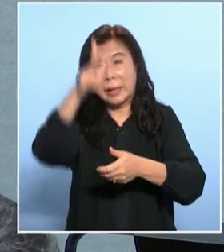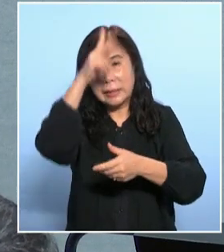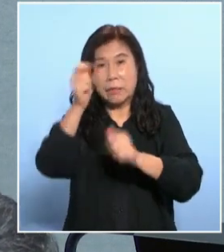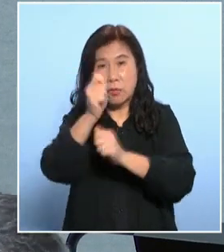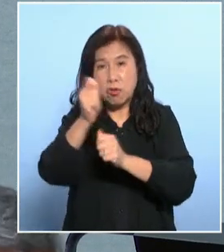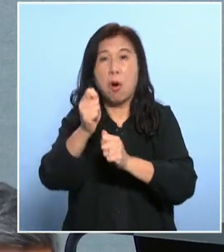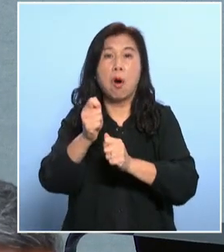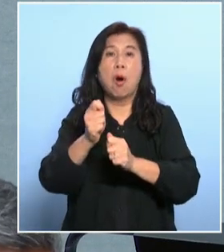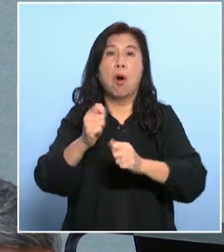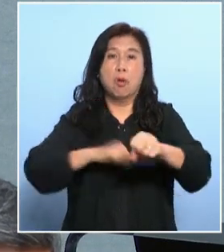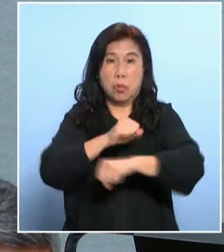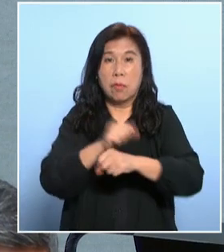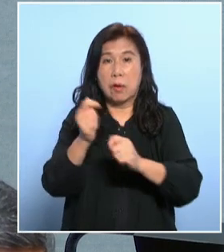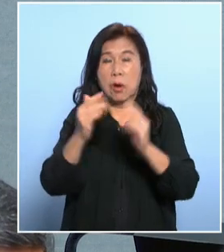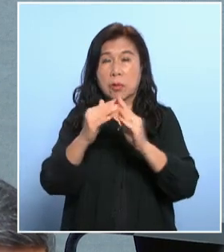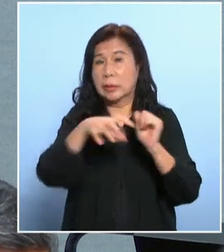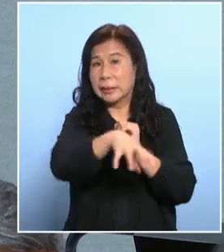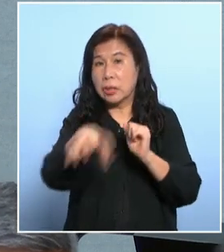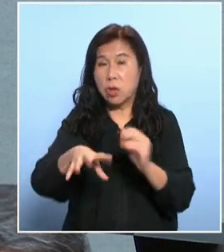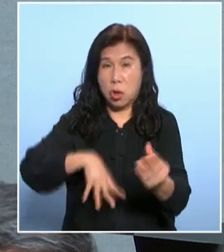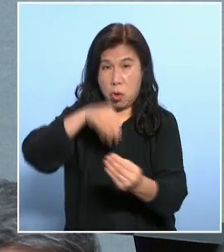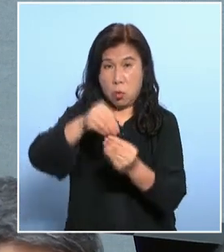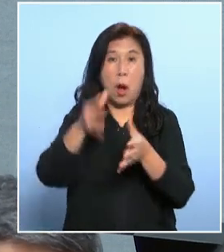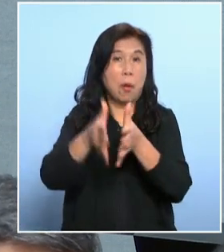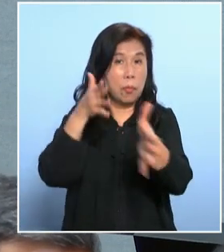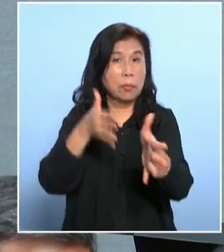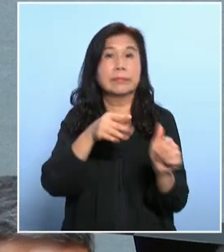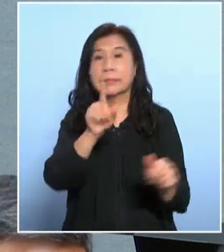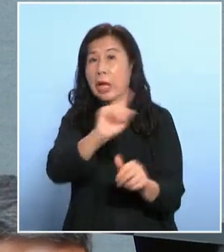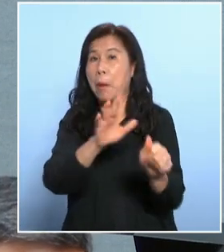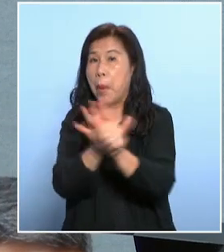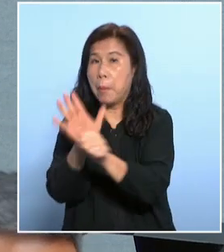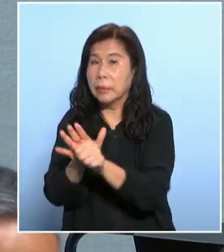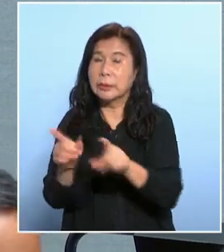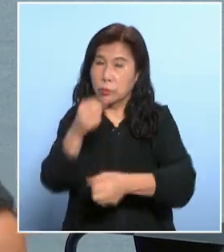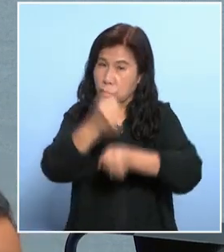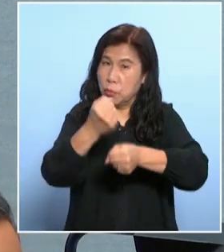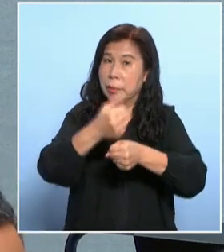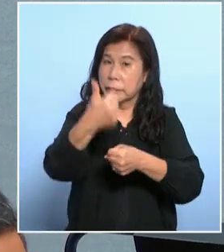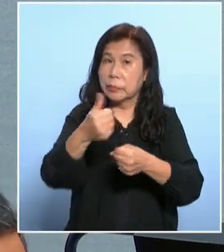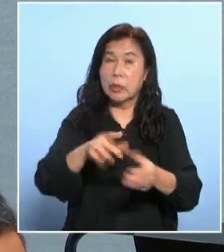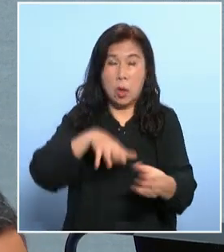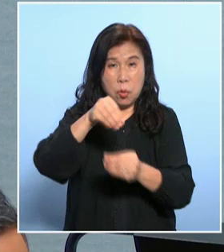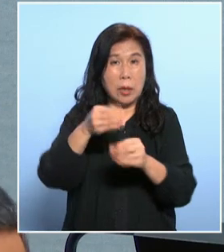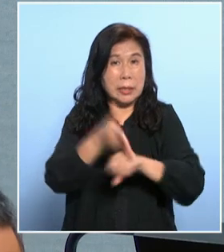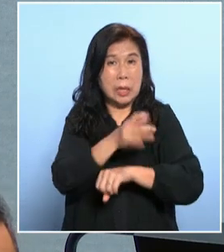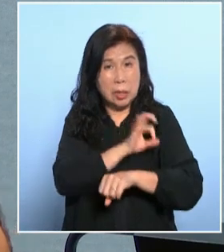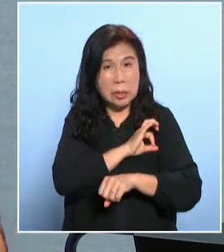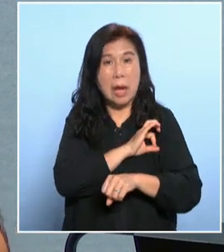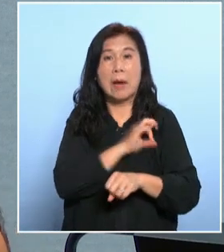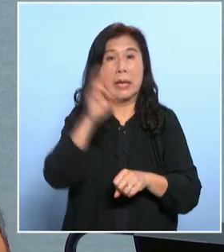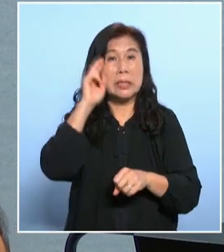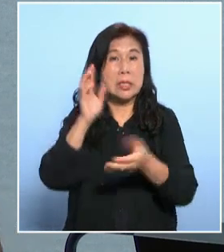I think that the Home Affairs and Youth Bureau and the Home and